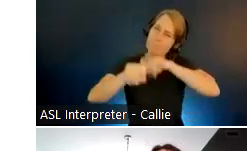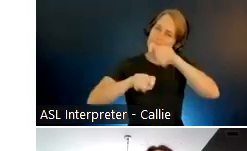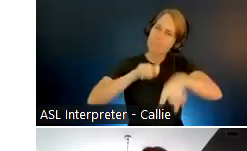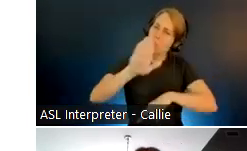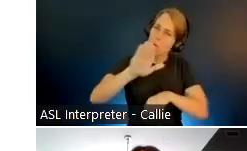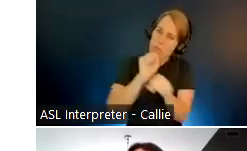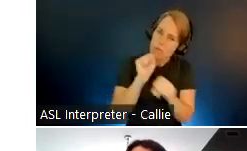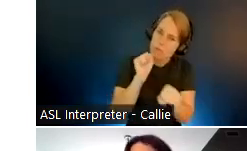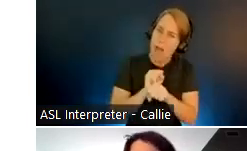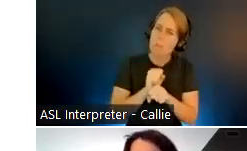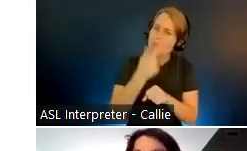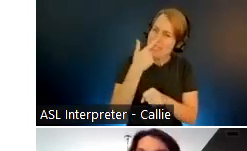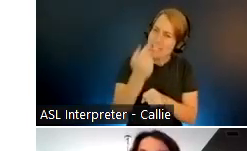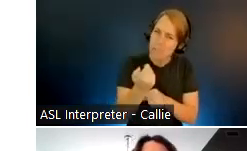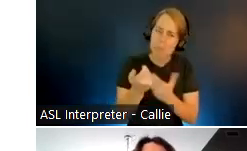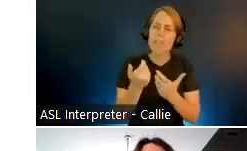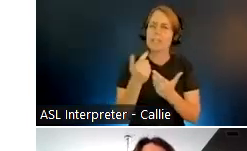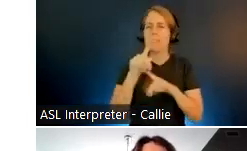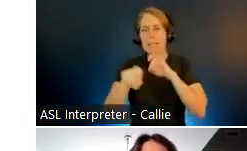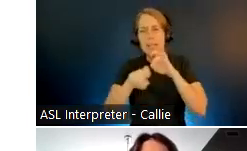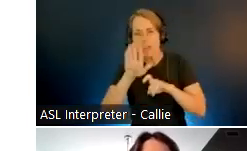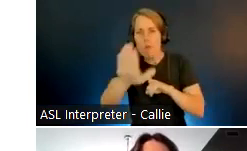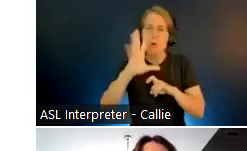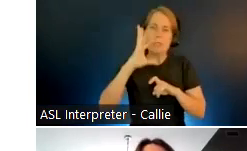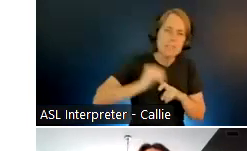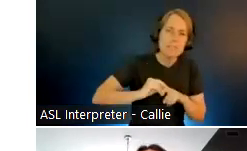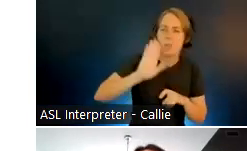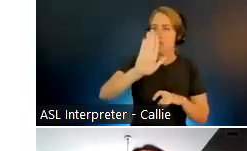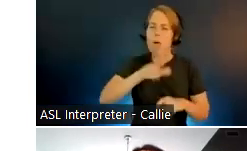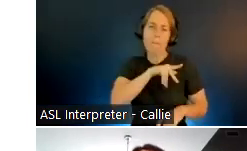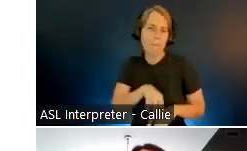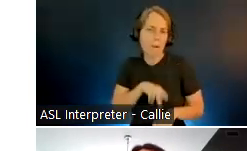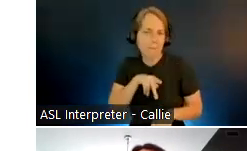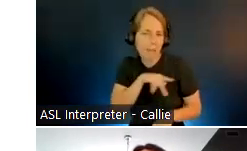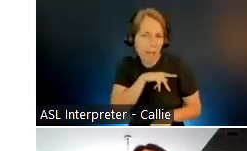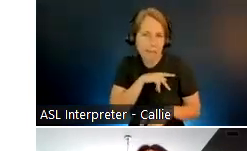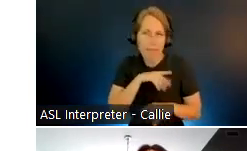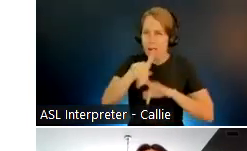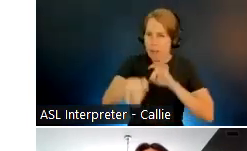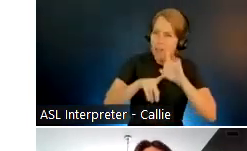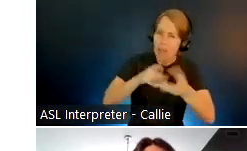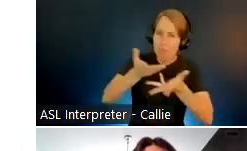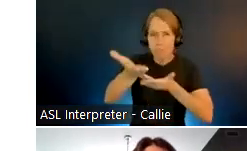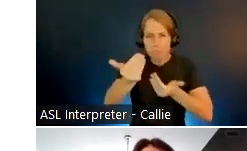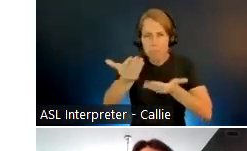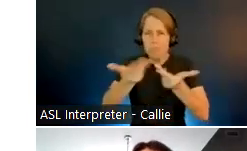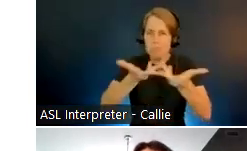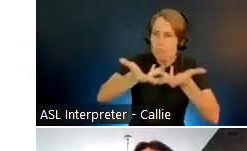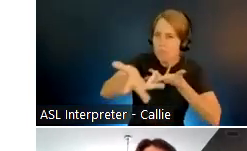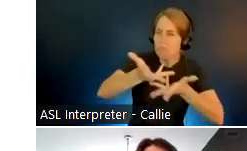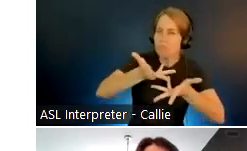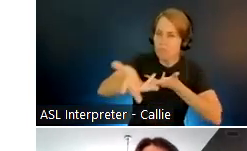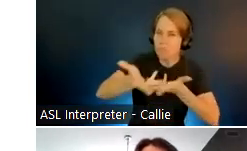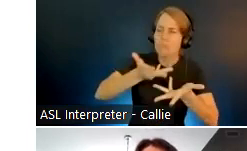in. They'll learn more about you, learn more about your personality, and help you learn more about the careers that are